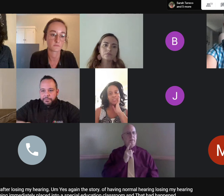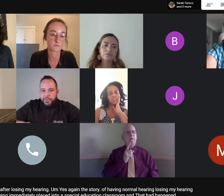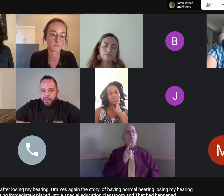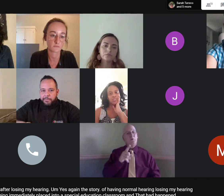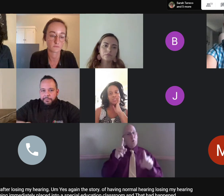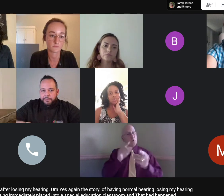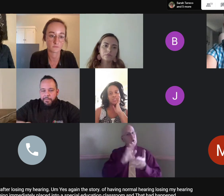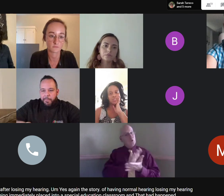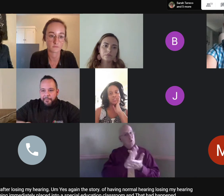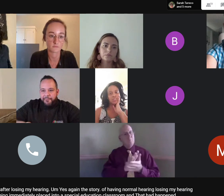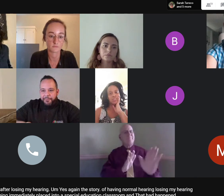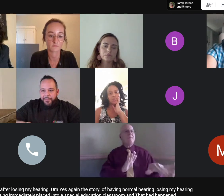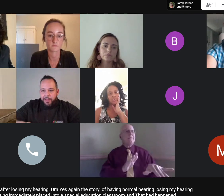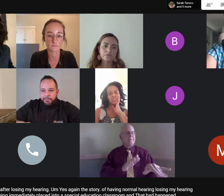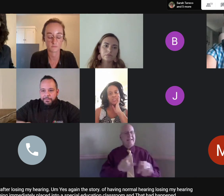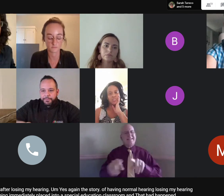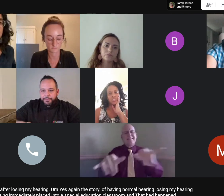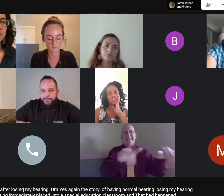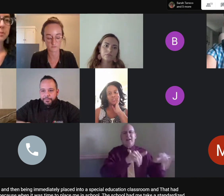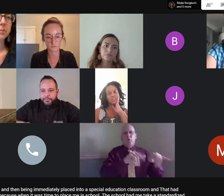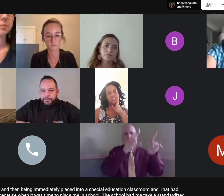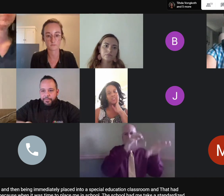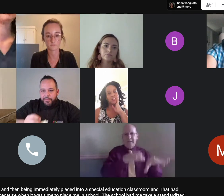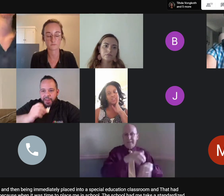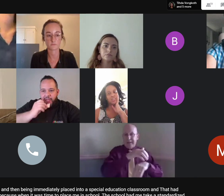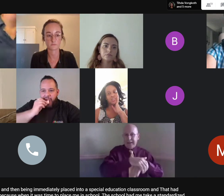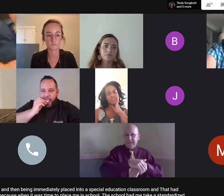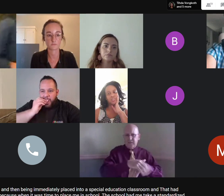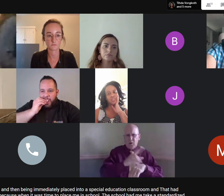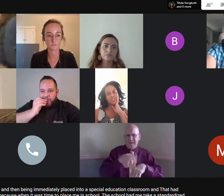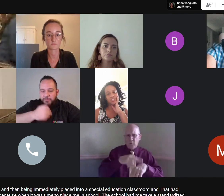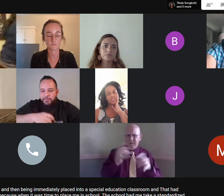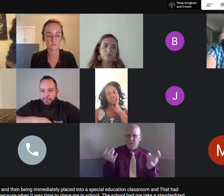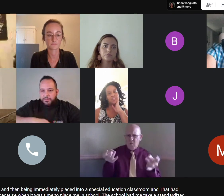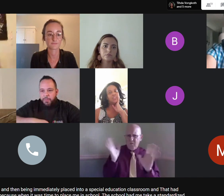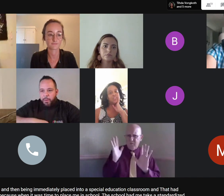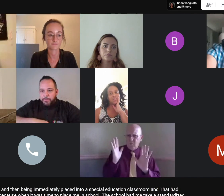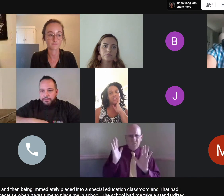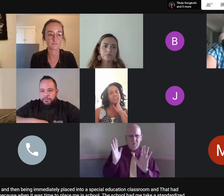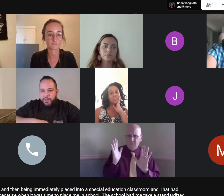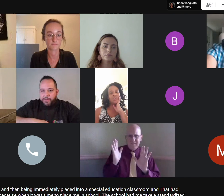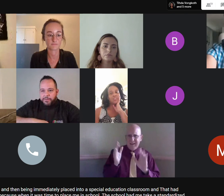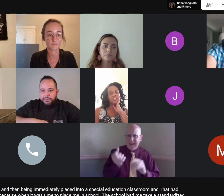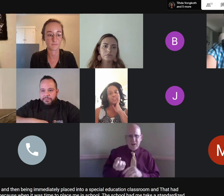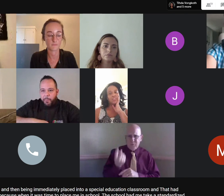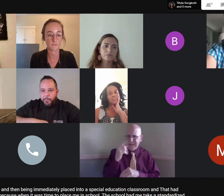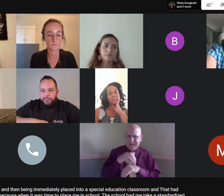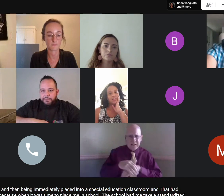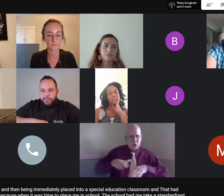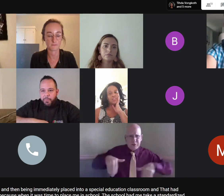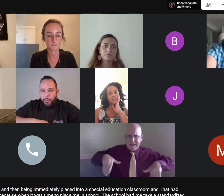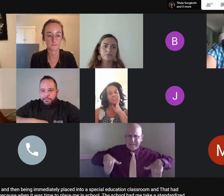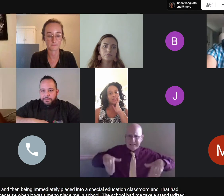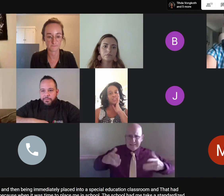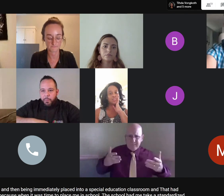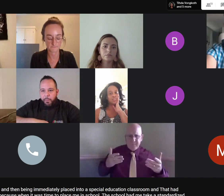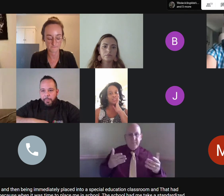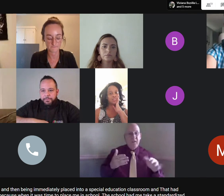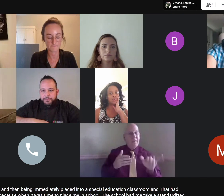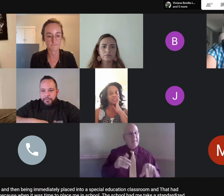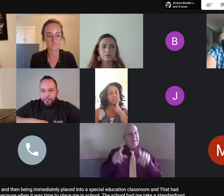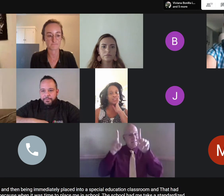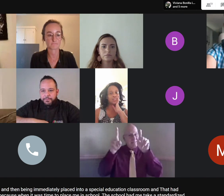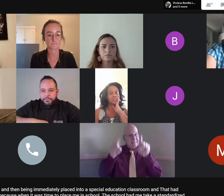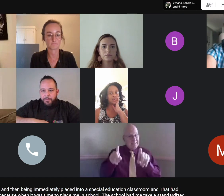these standardized tests in English, and of course I did horrible. And the standardized